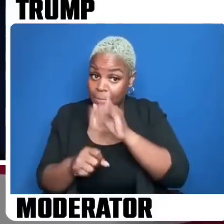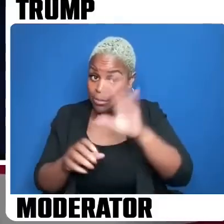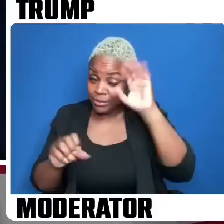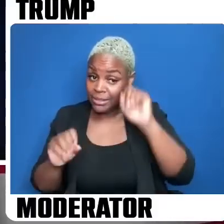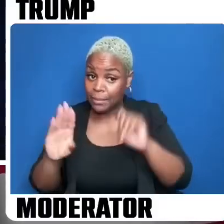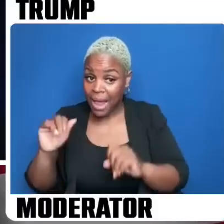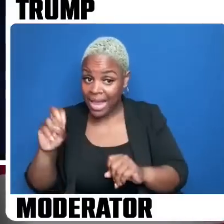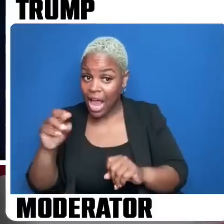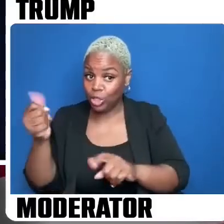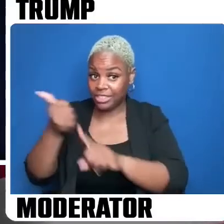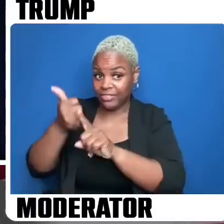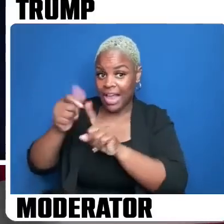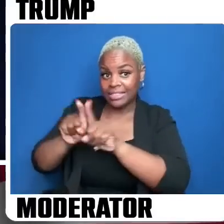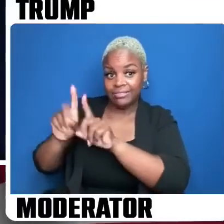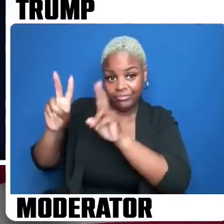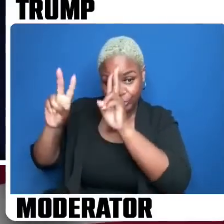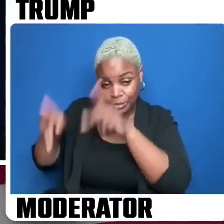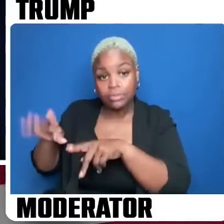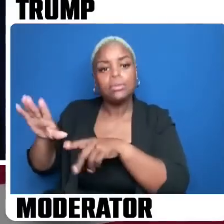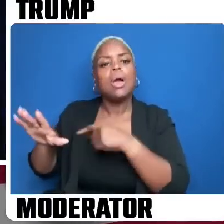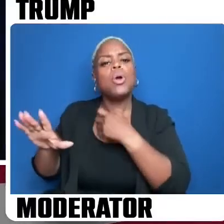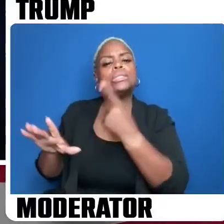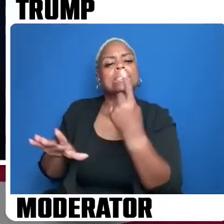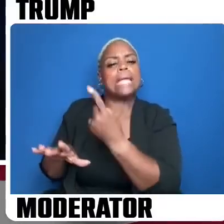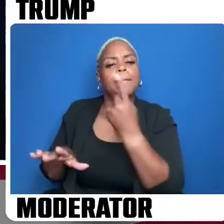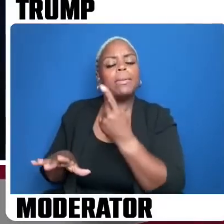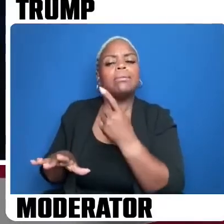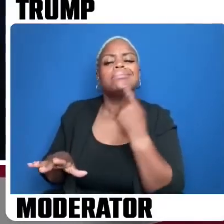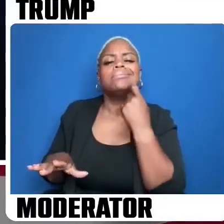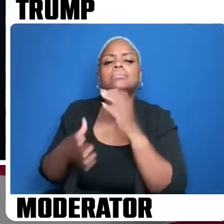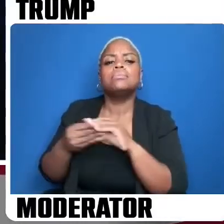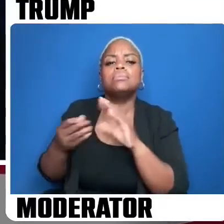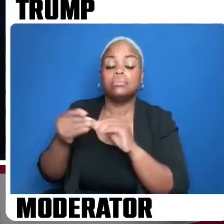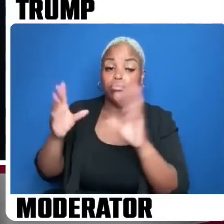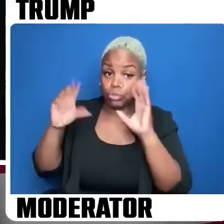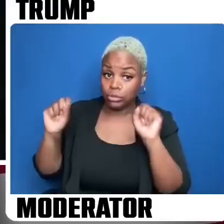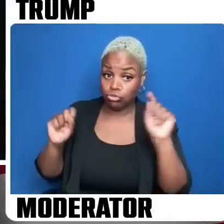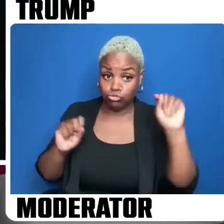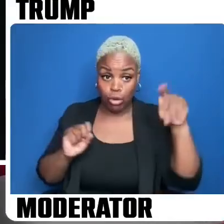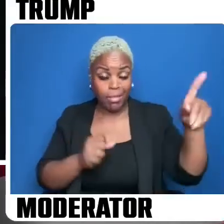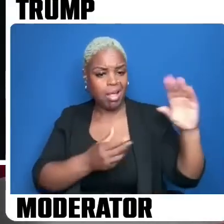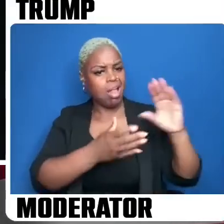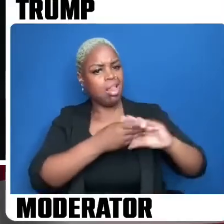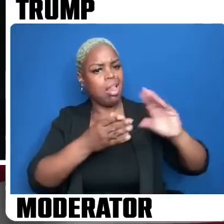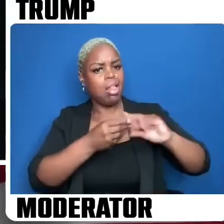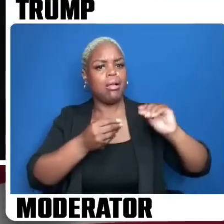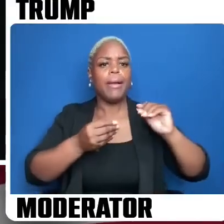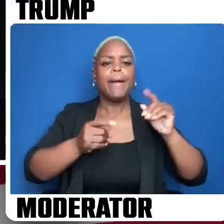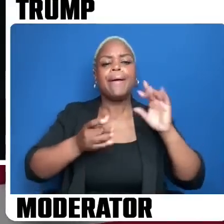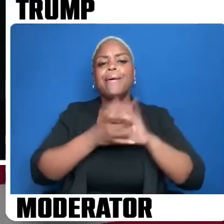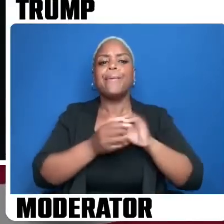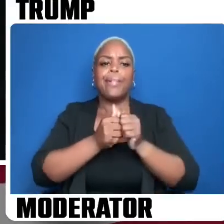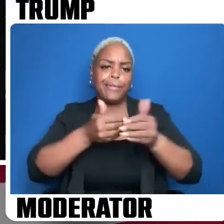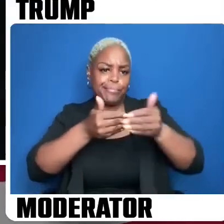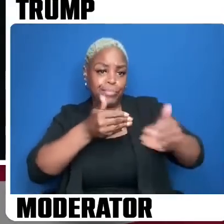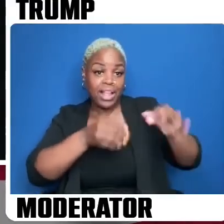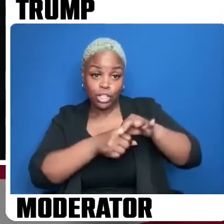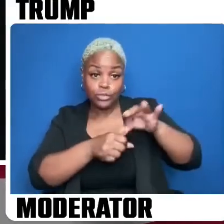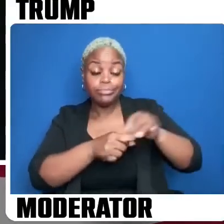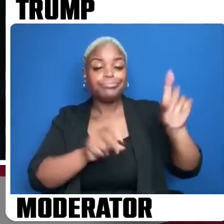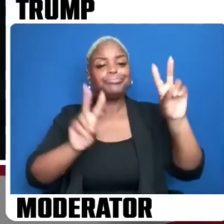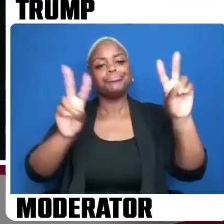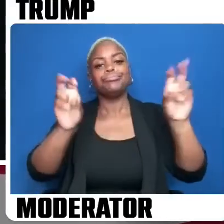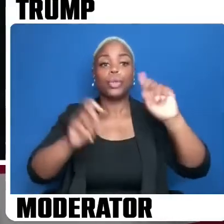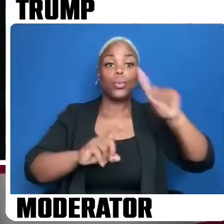of days. This was a post from President Trump about this upcoming election just weeks away. He said, when I win, those people who cheated, and then he